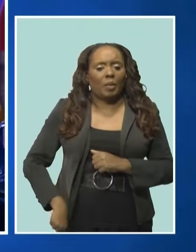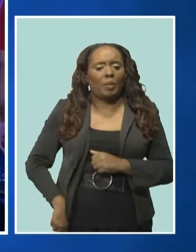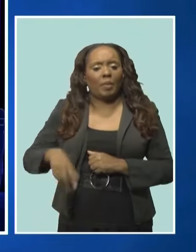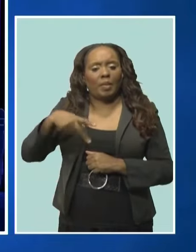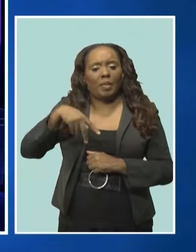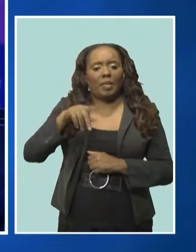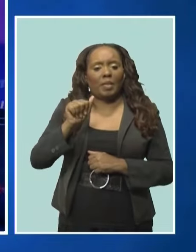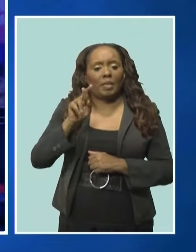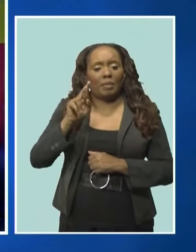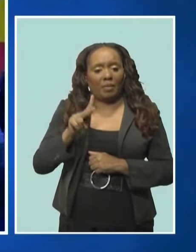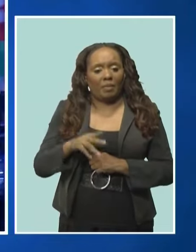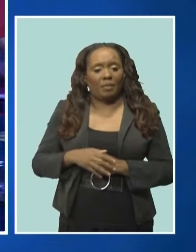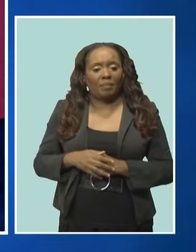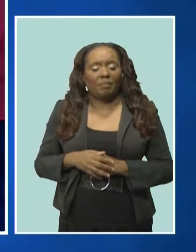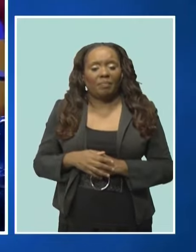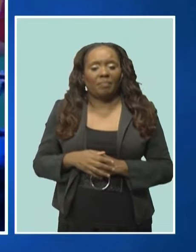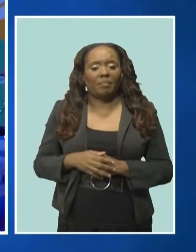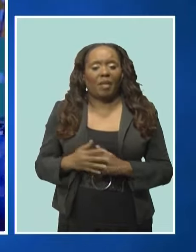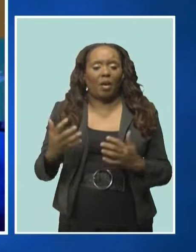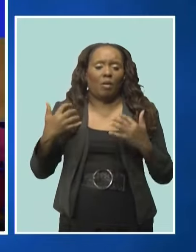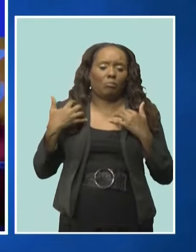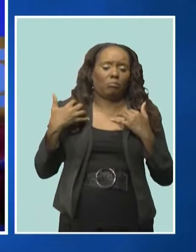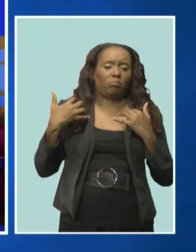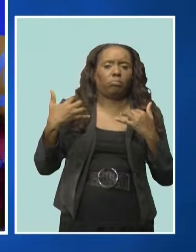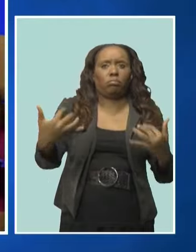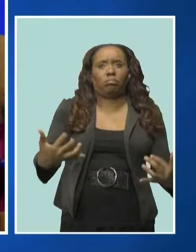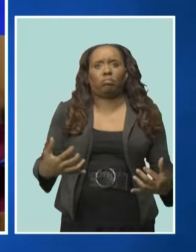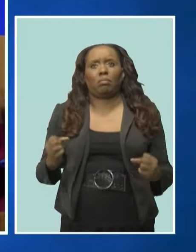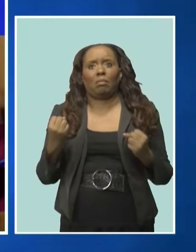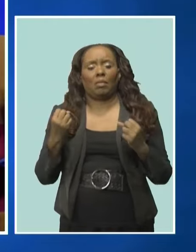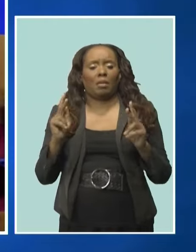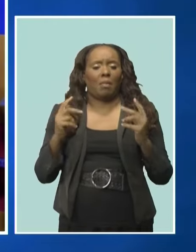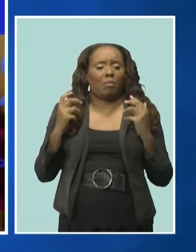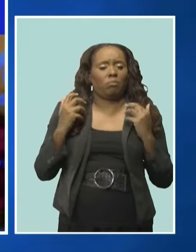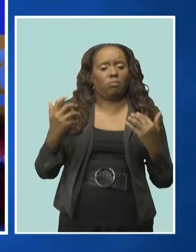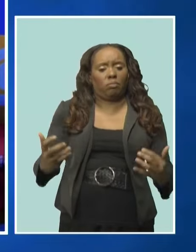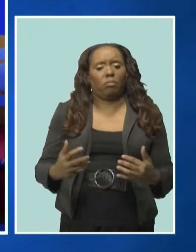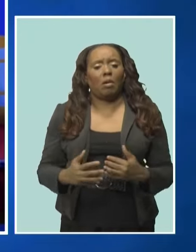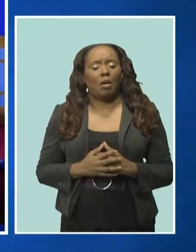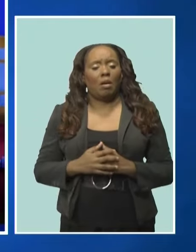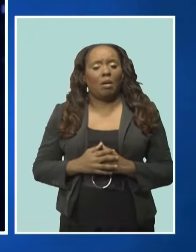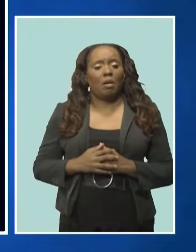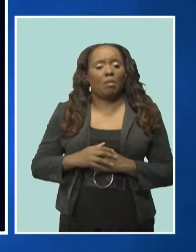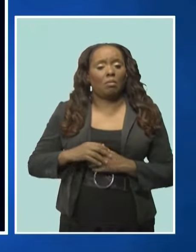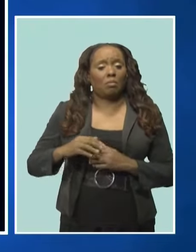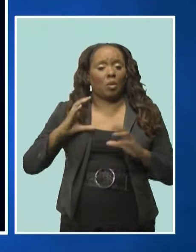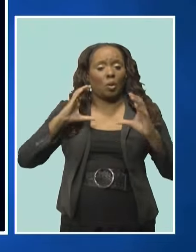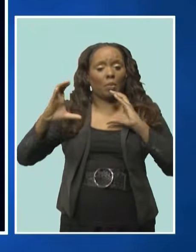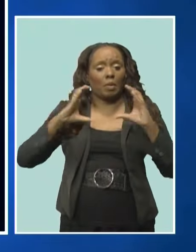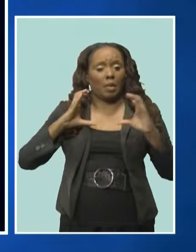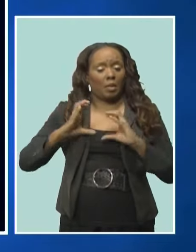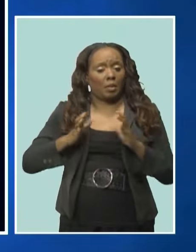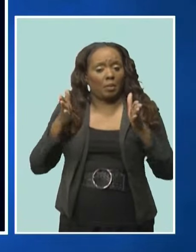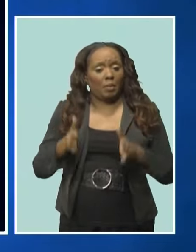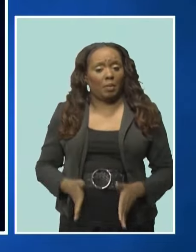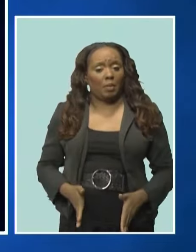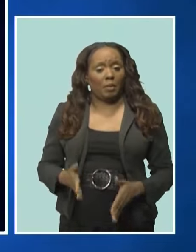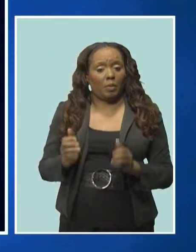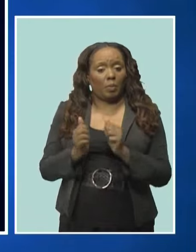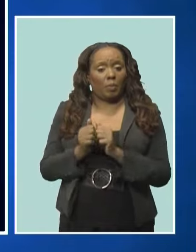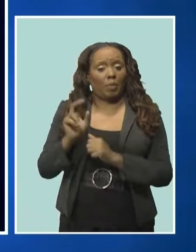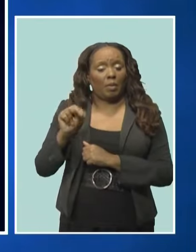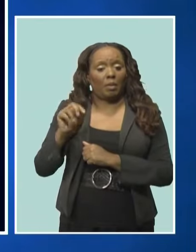the weekend. The performances were well received by the packed audience. Corporate Communications Specialist at the NCF,